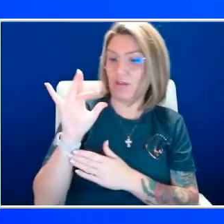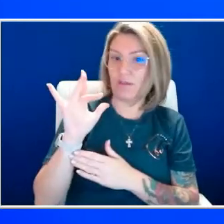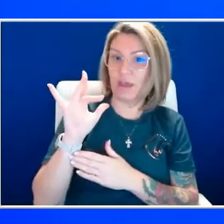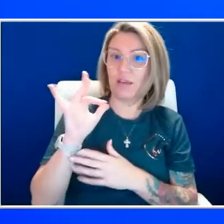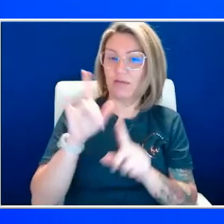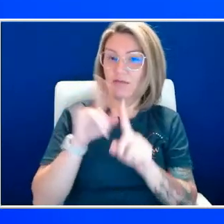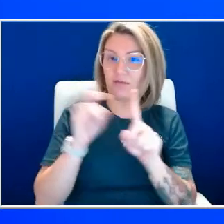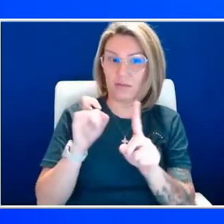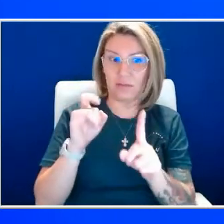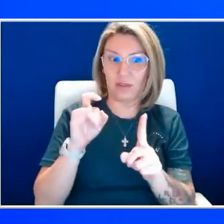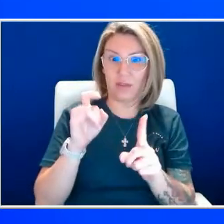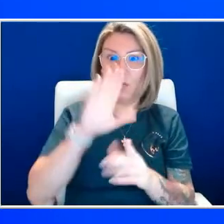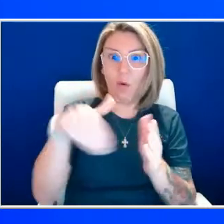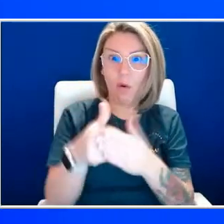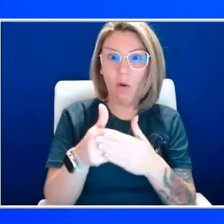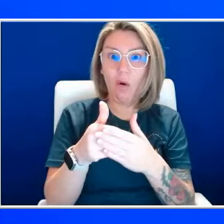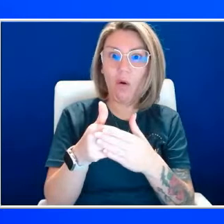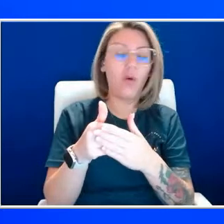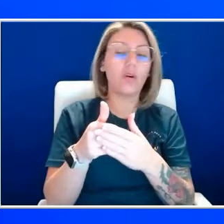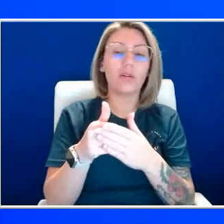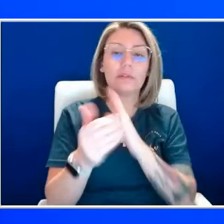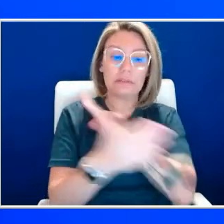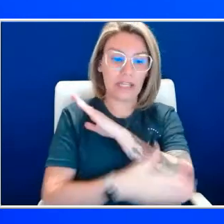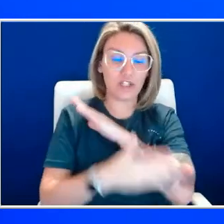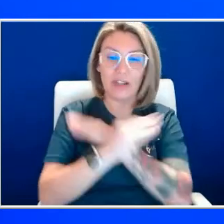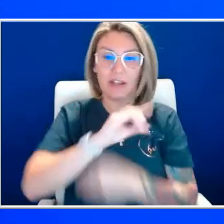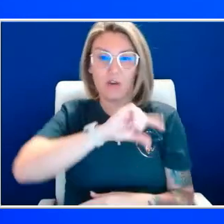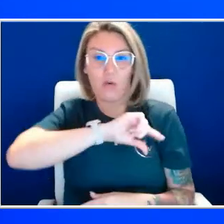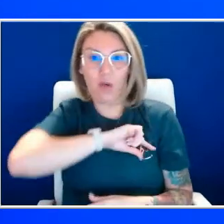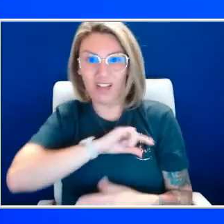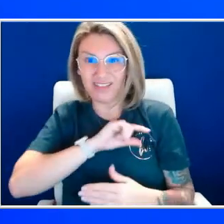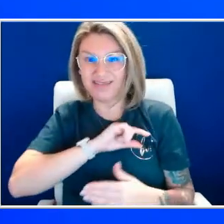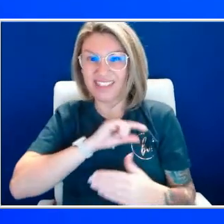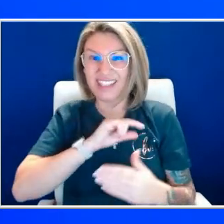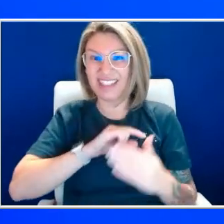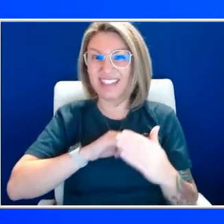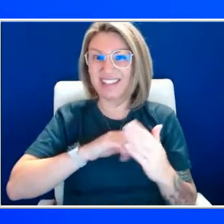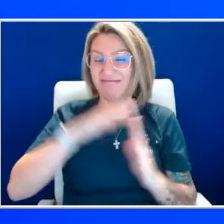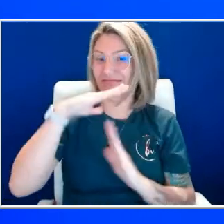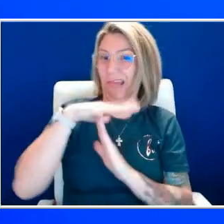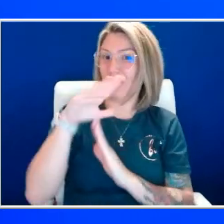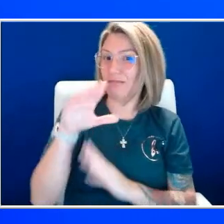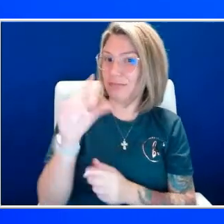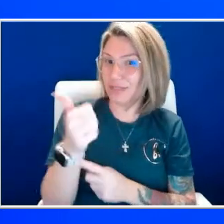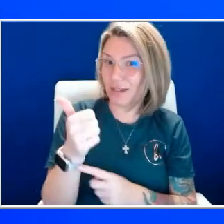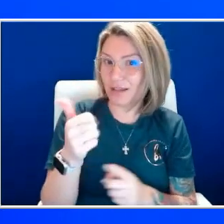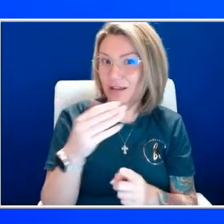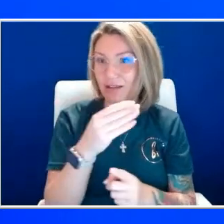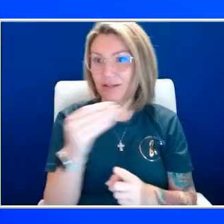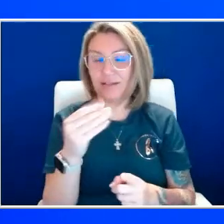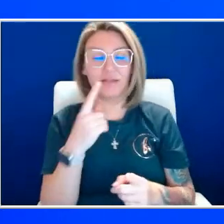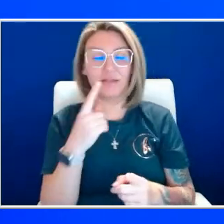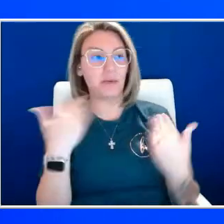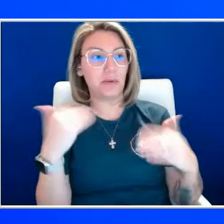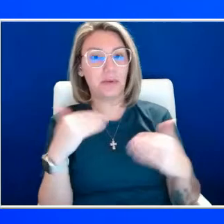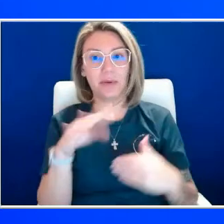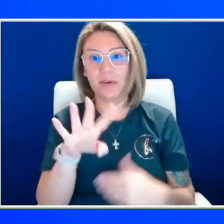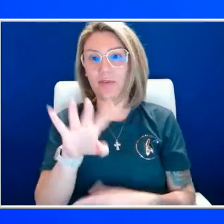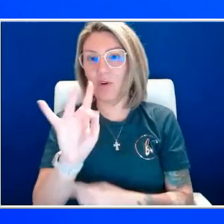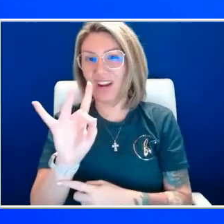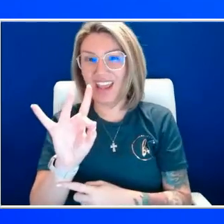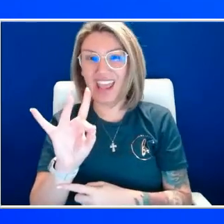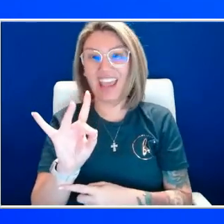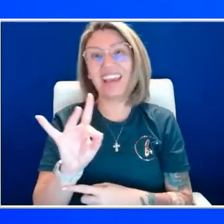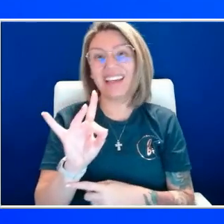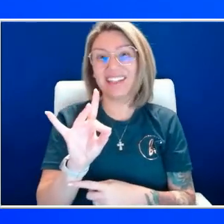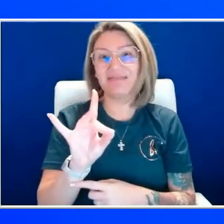is in top 10. And in just not transplant, we are doing what we call left ventricular assist devices, and we have done 48 last year. So the team